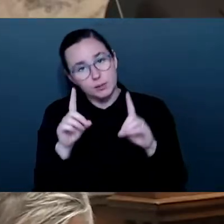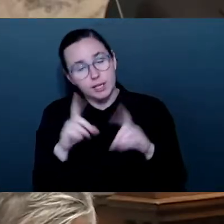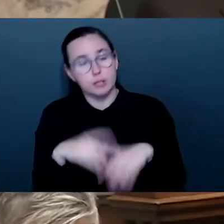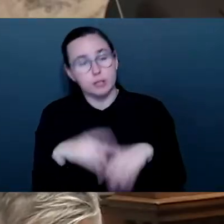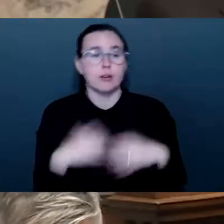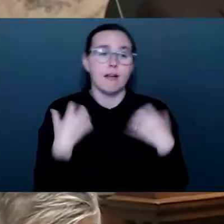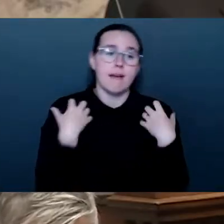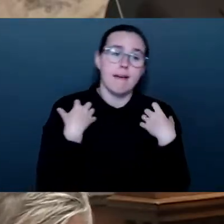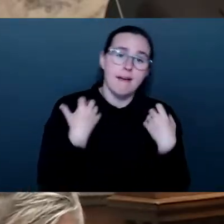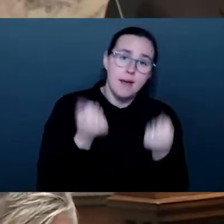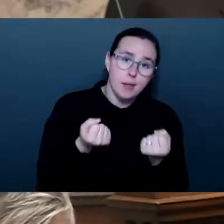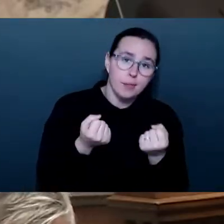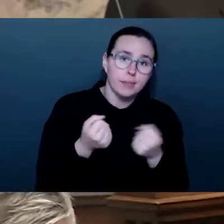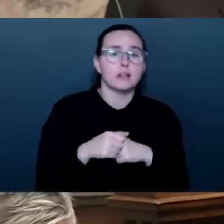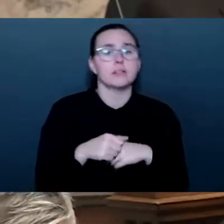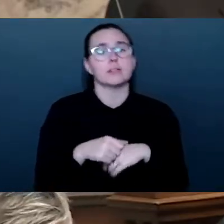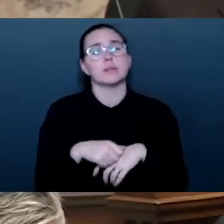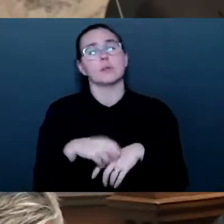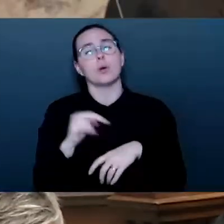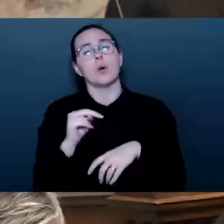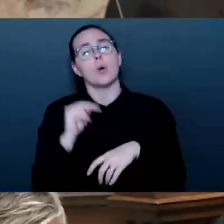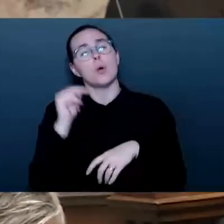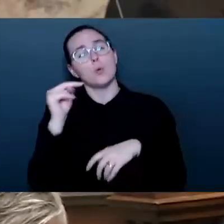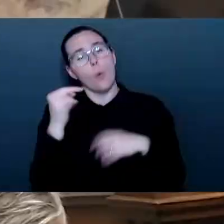meeting this afternoon.